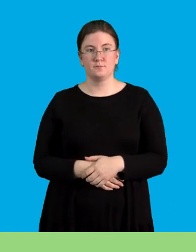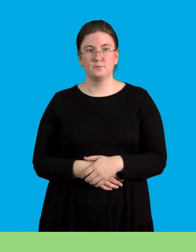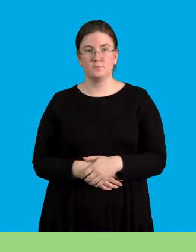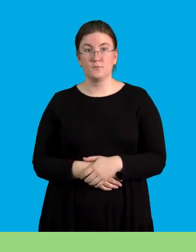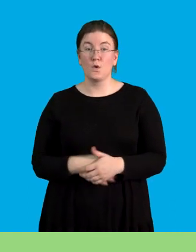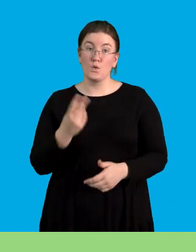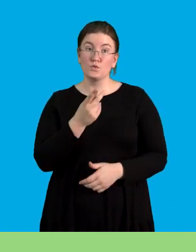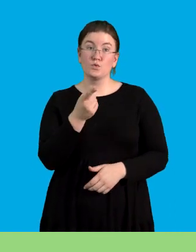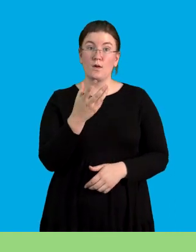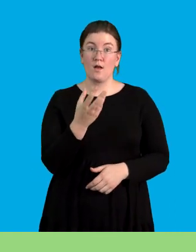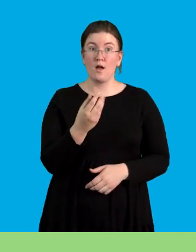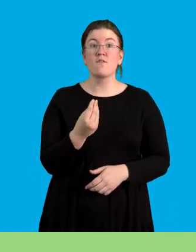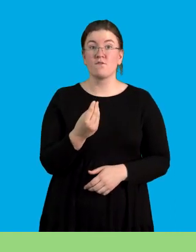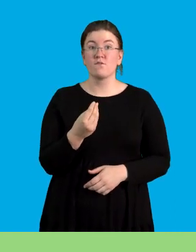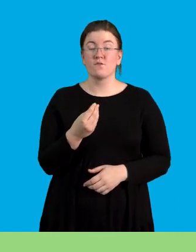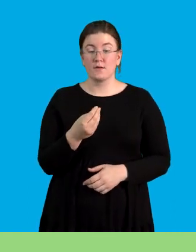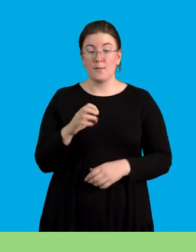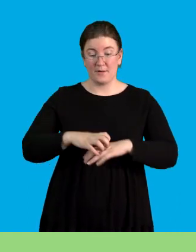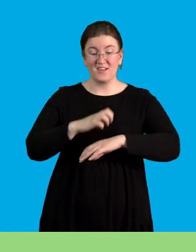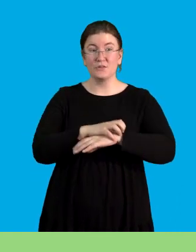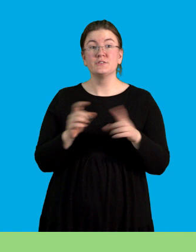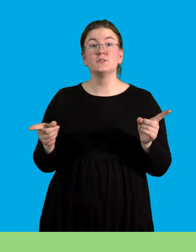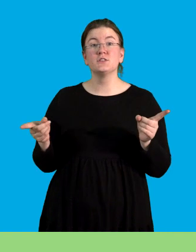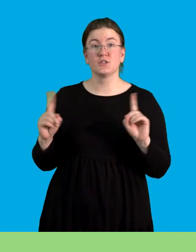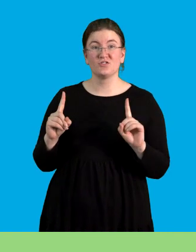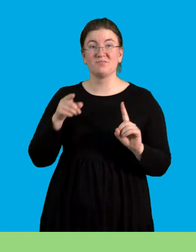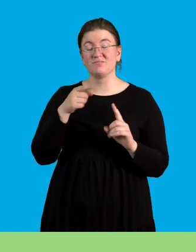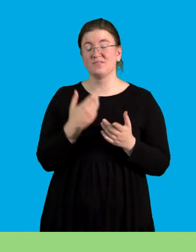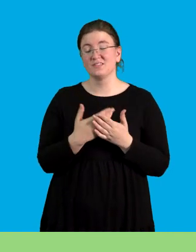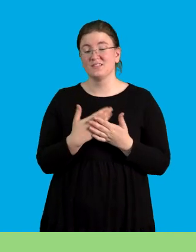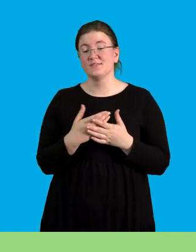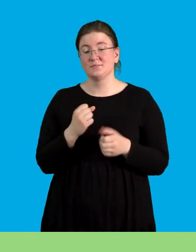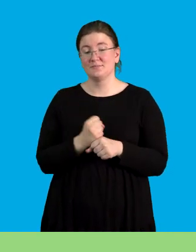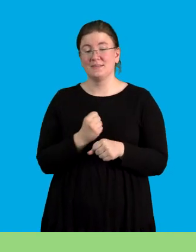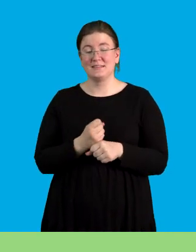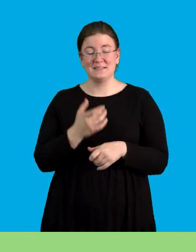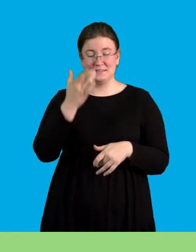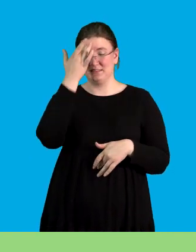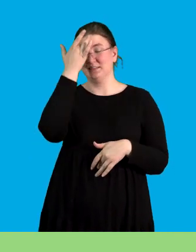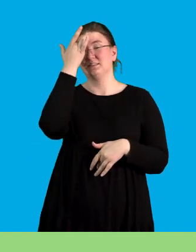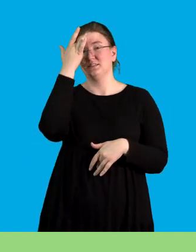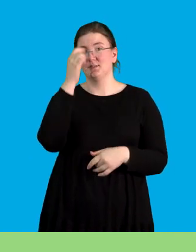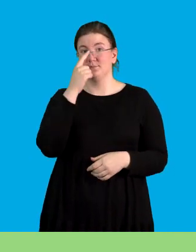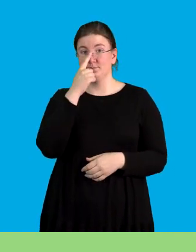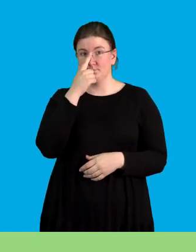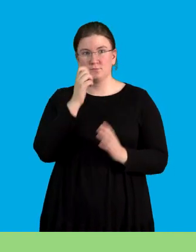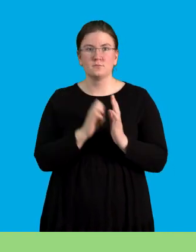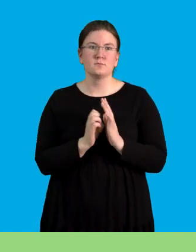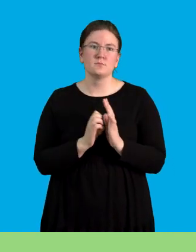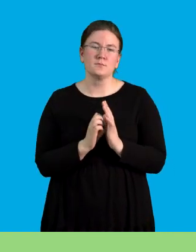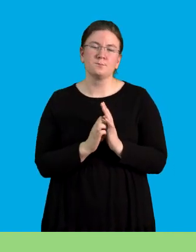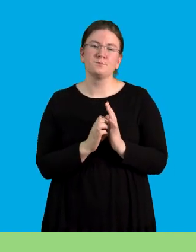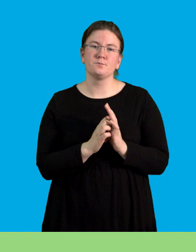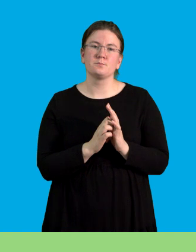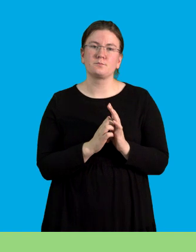You will also have harmful bacteria, and these are the disease-causing bacteria, the bacteria that makes us sick. An